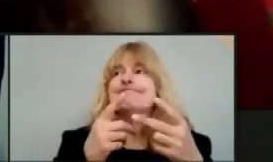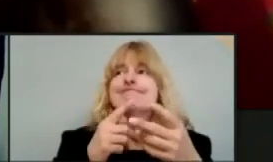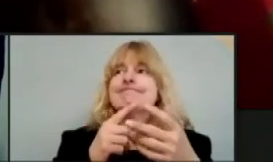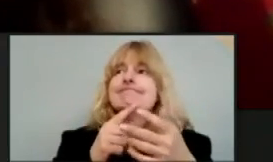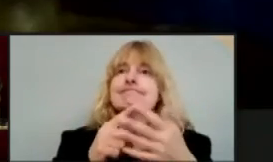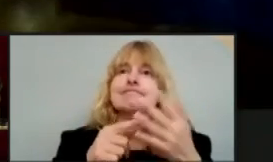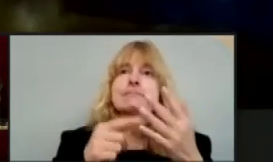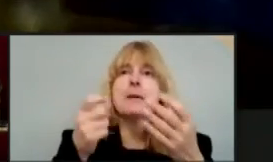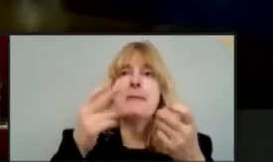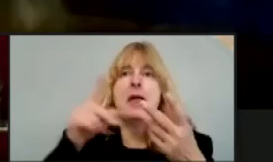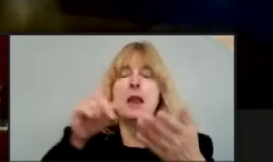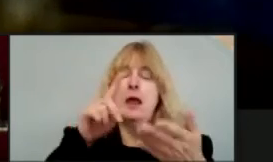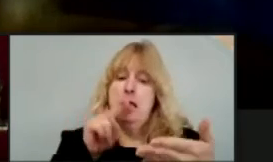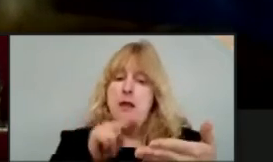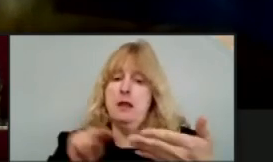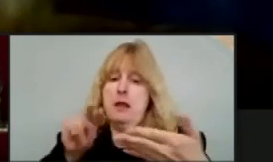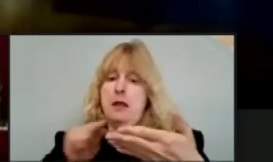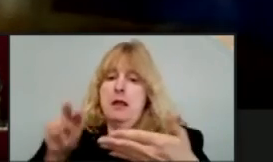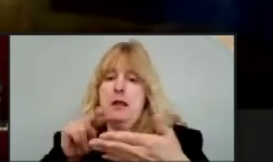science.